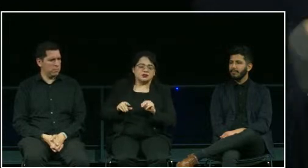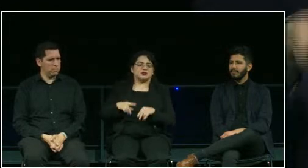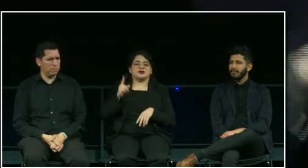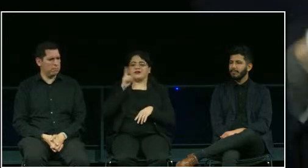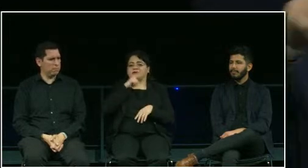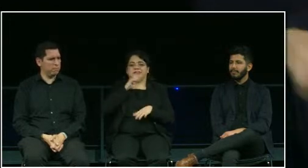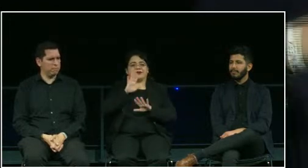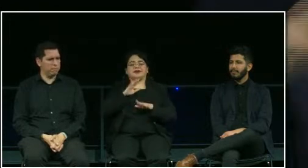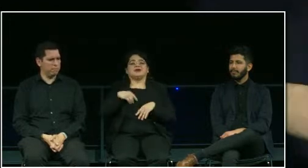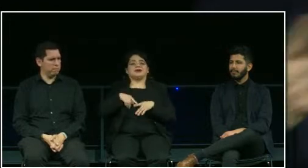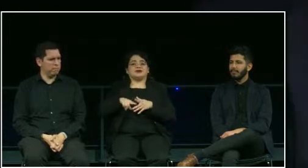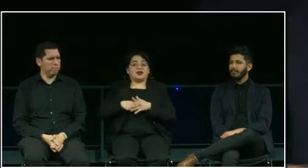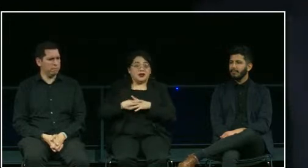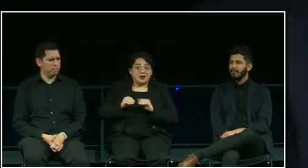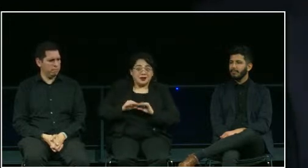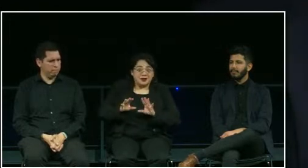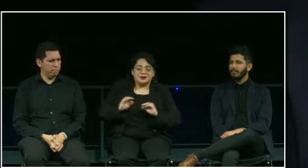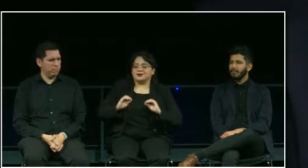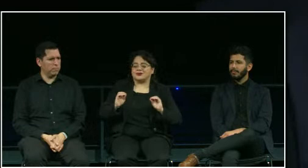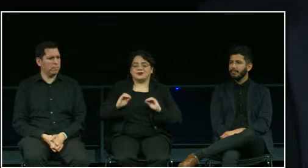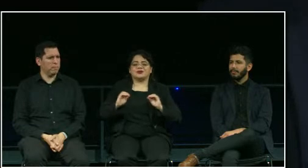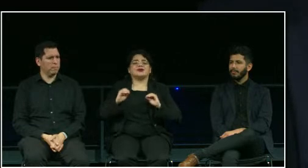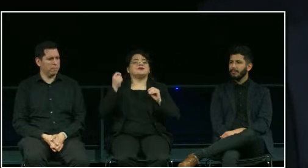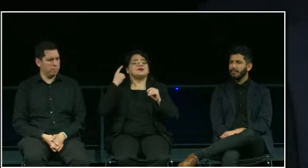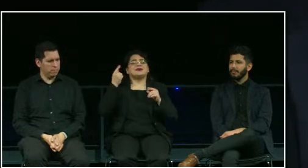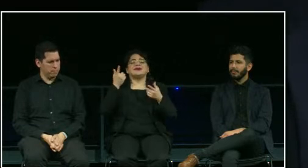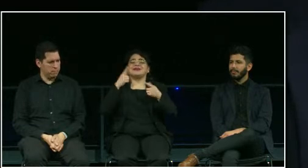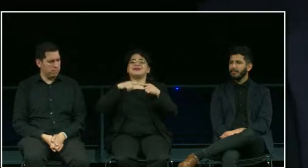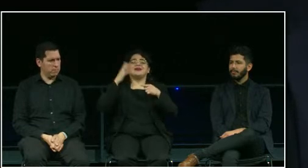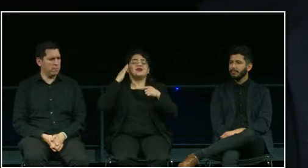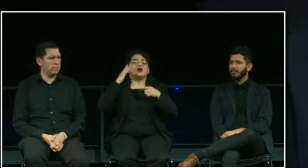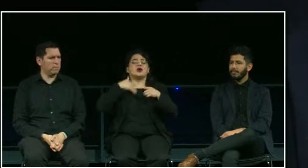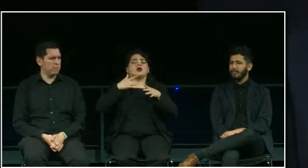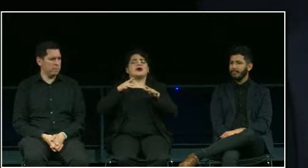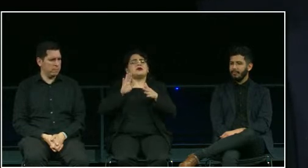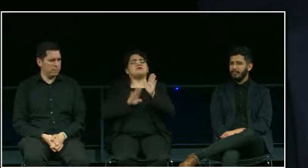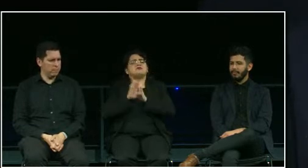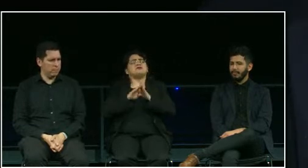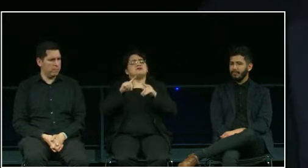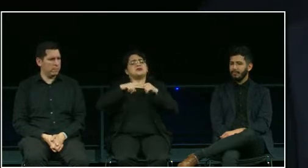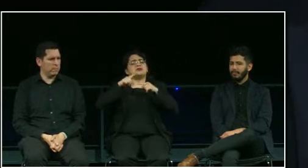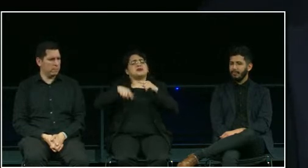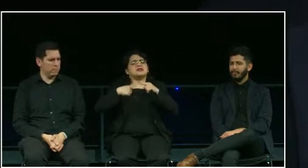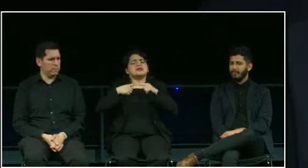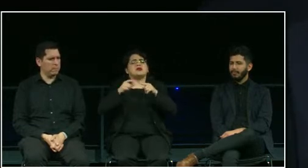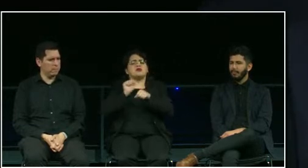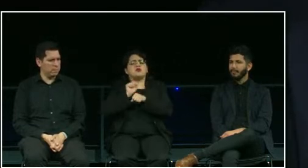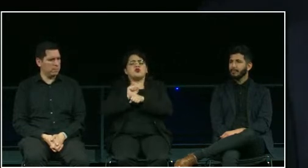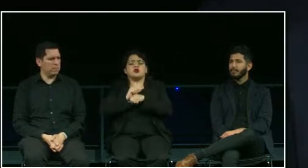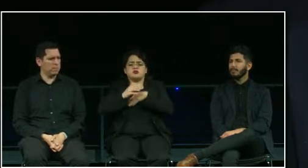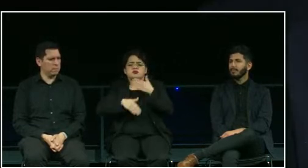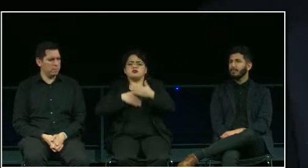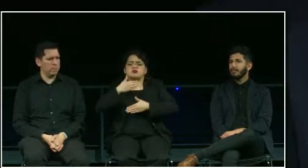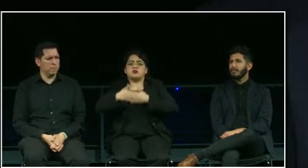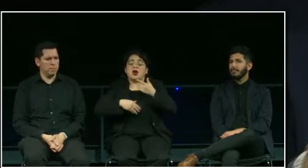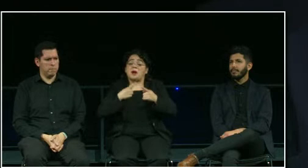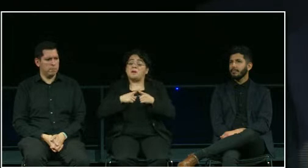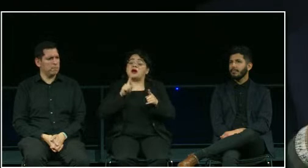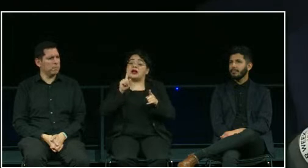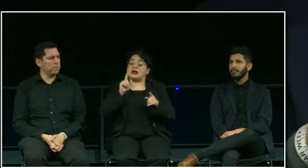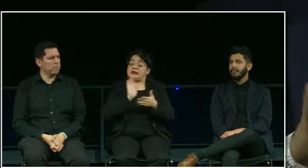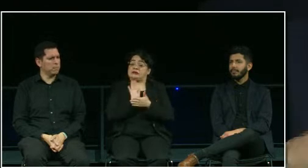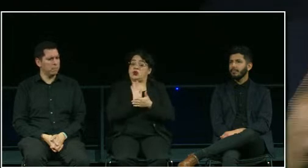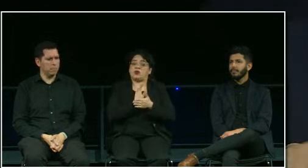of already got into the cycle of working remotely, but we had to move very, very fast on a